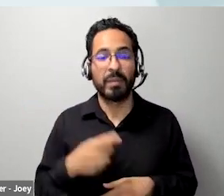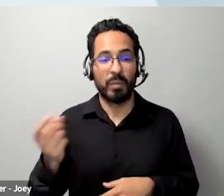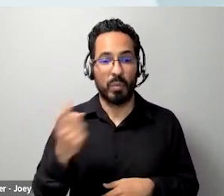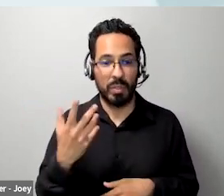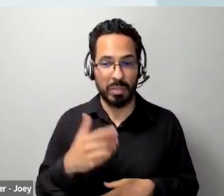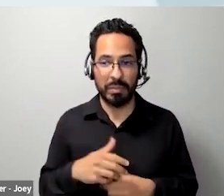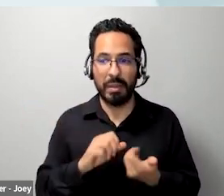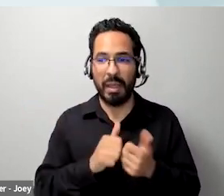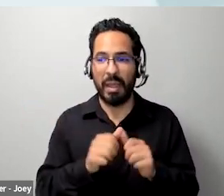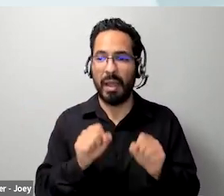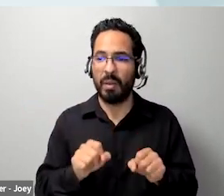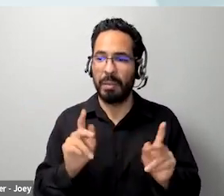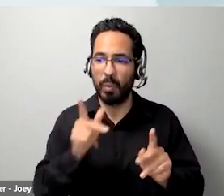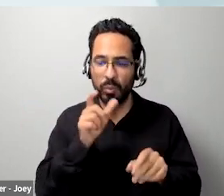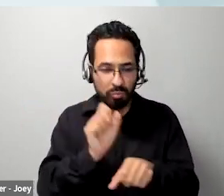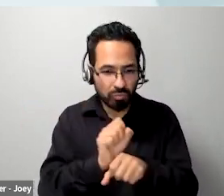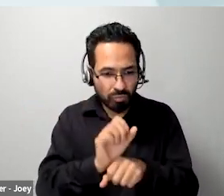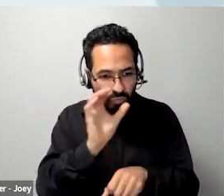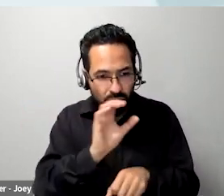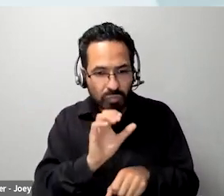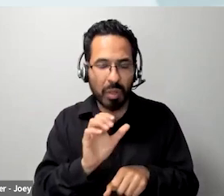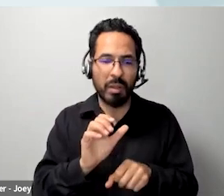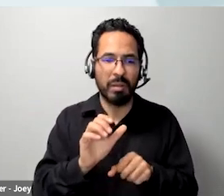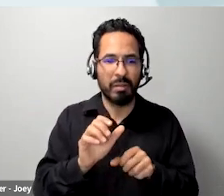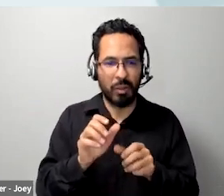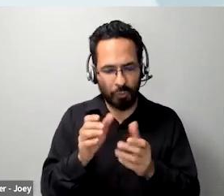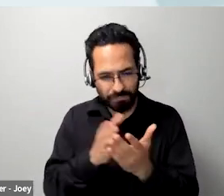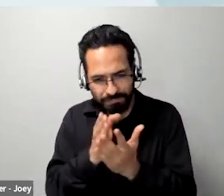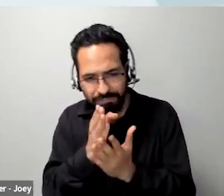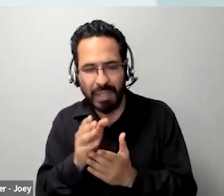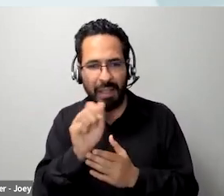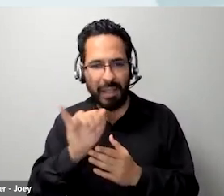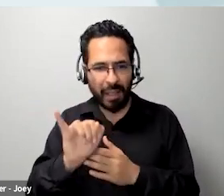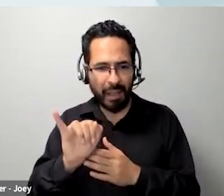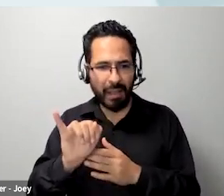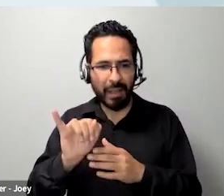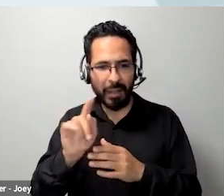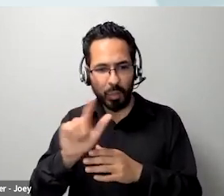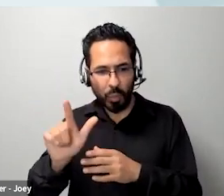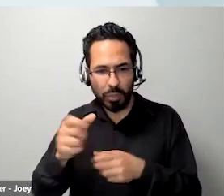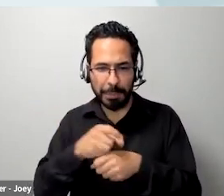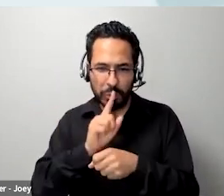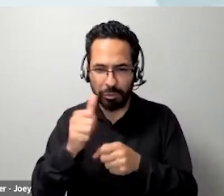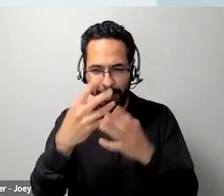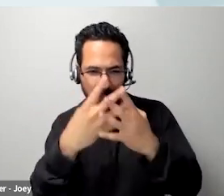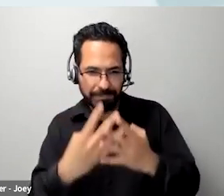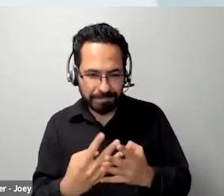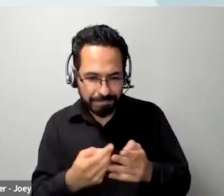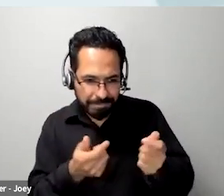seekers navigate AI-driven hiring tools and ensure that they aren't being unfairly filtered